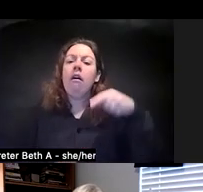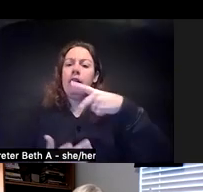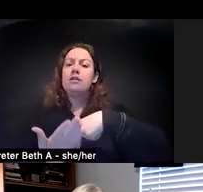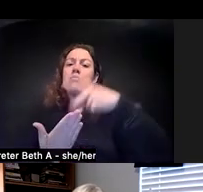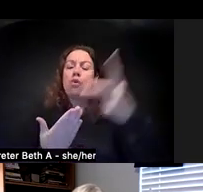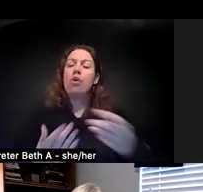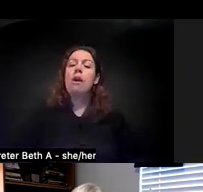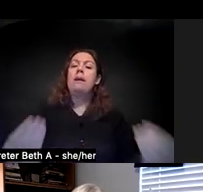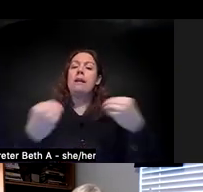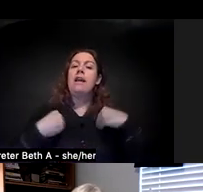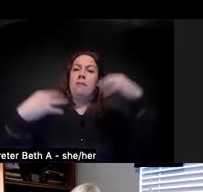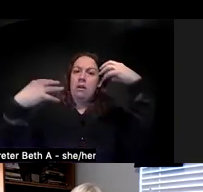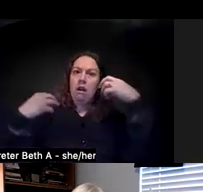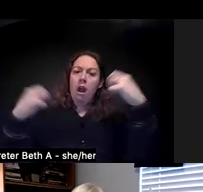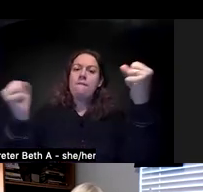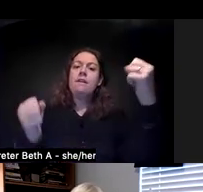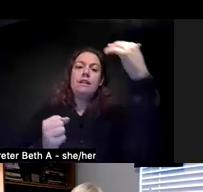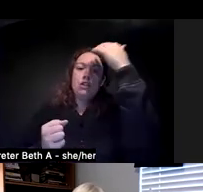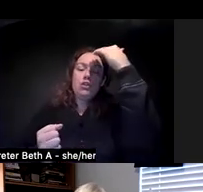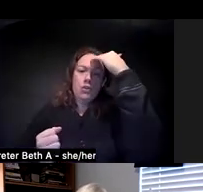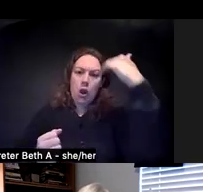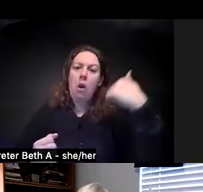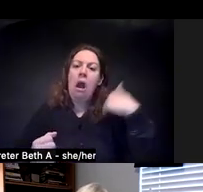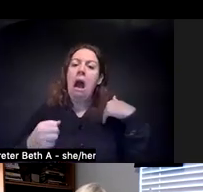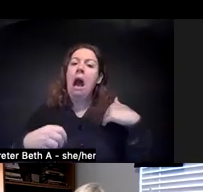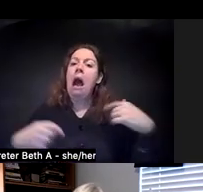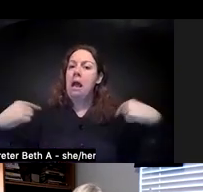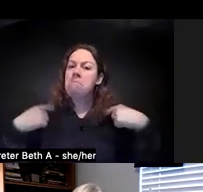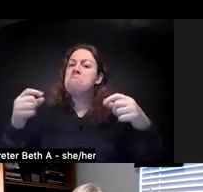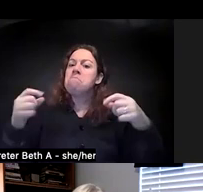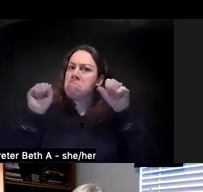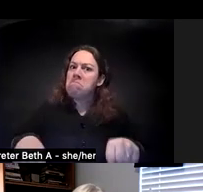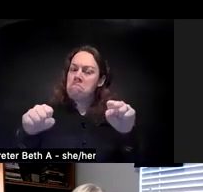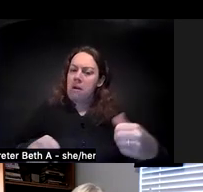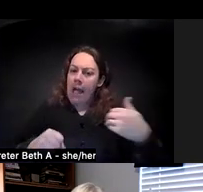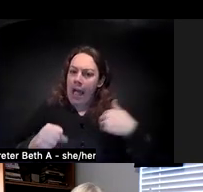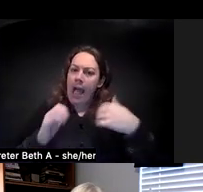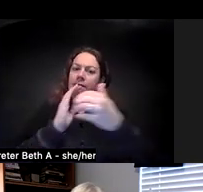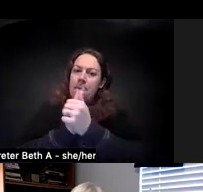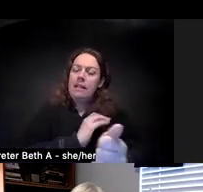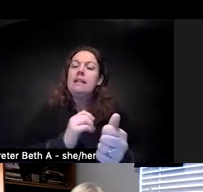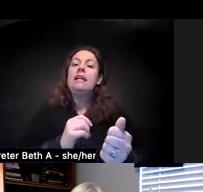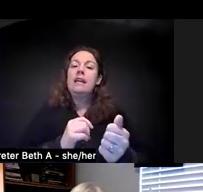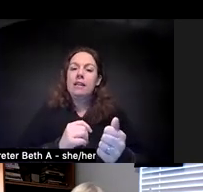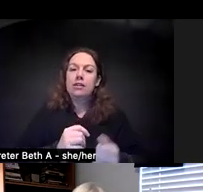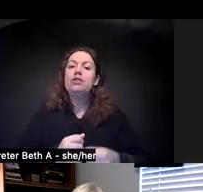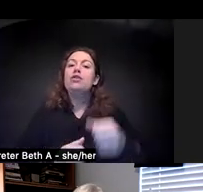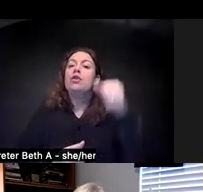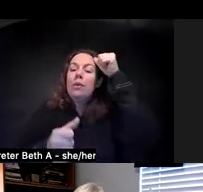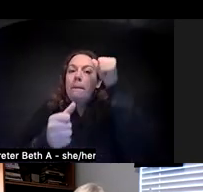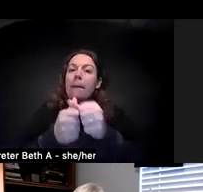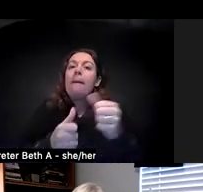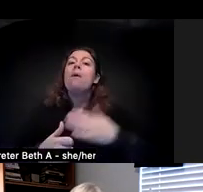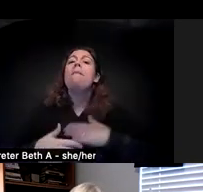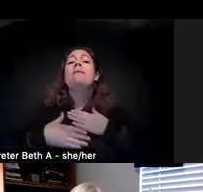my appreciation of art." So he would feel comfortable coming back to the museum to enjoy